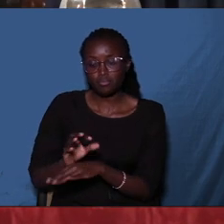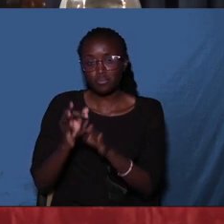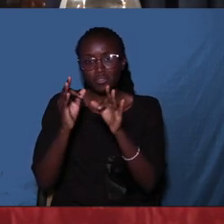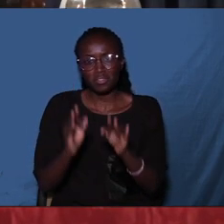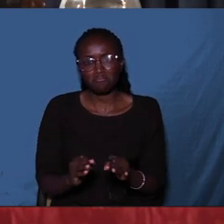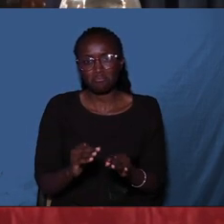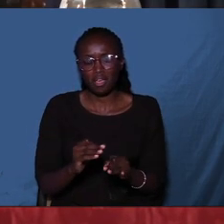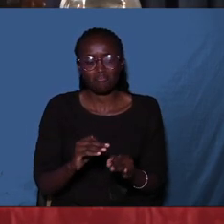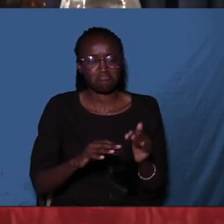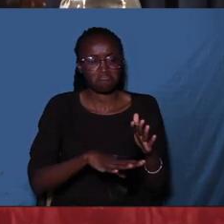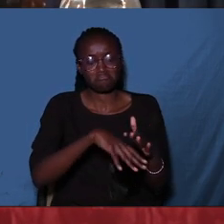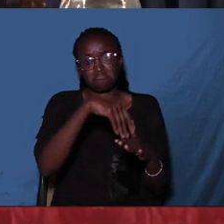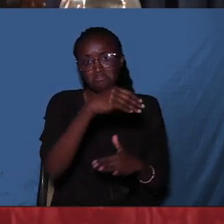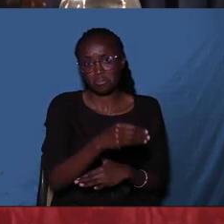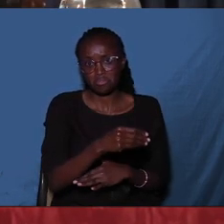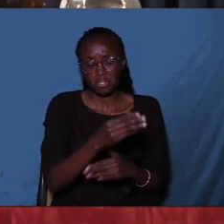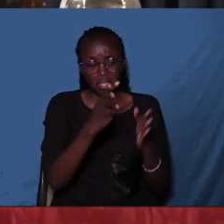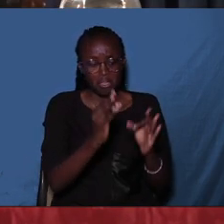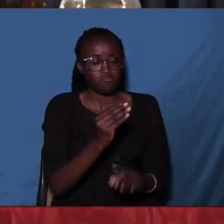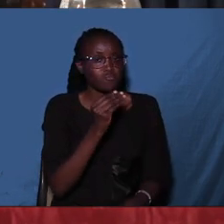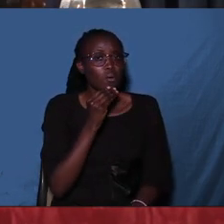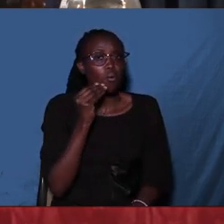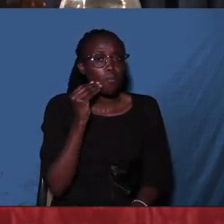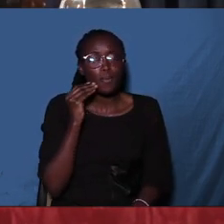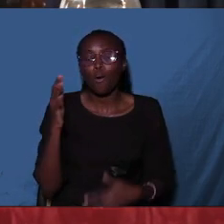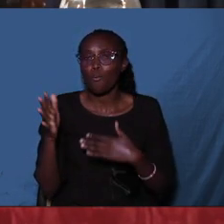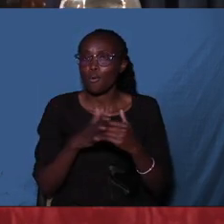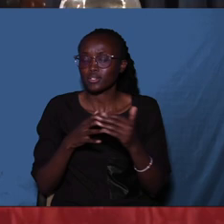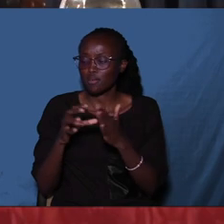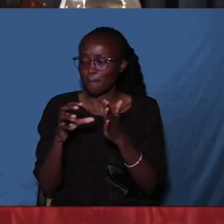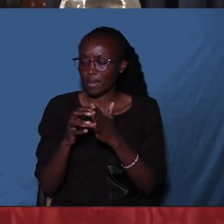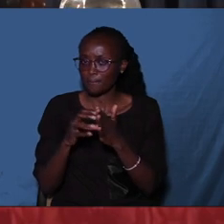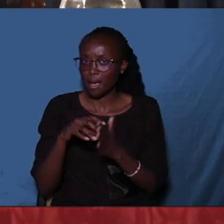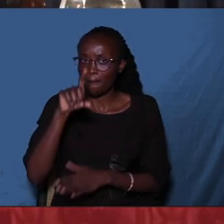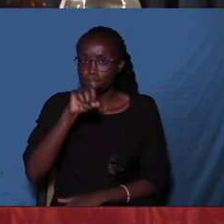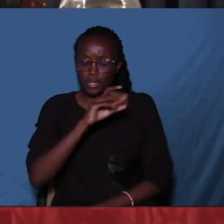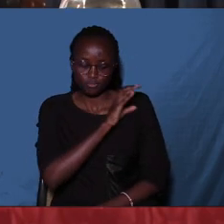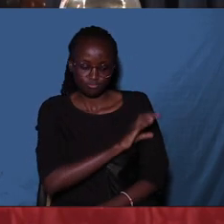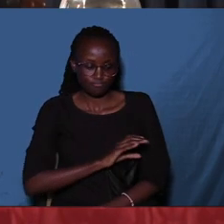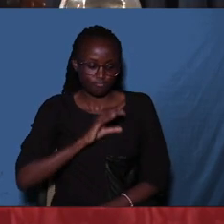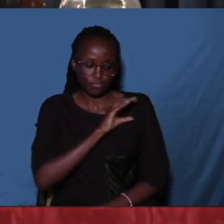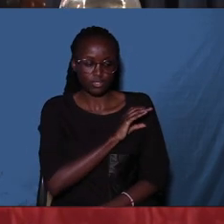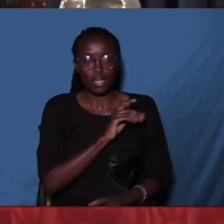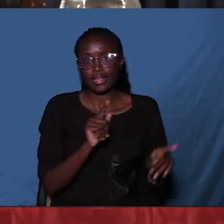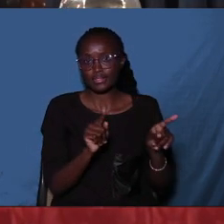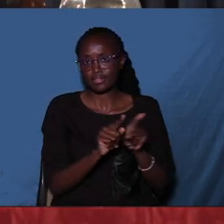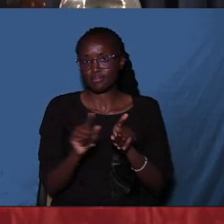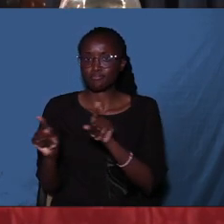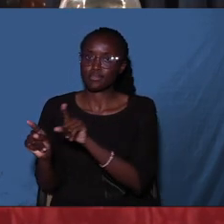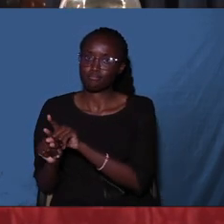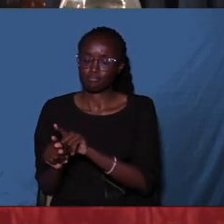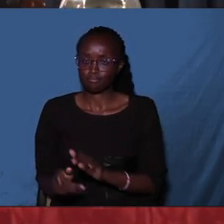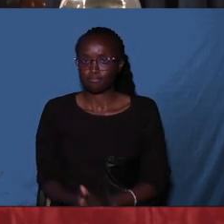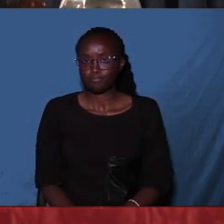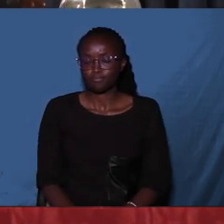of church, whether you are at home or not at home, it should replicate exactly who you